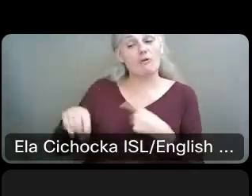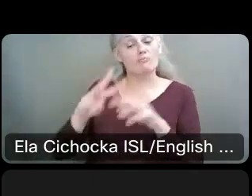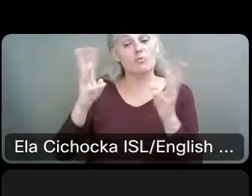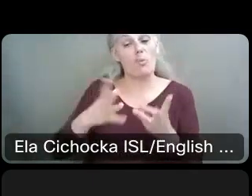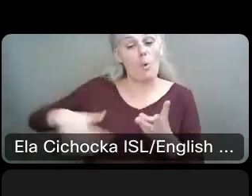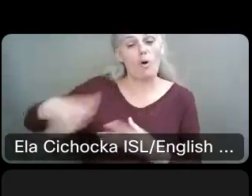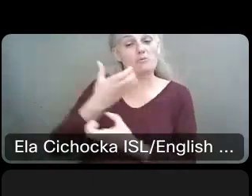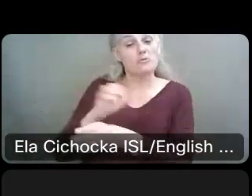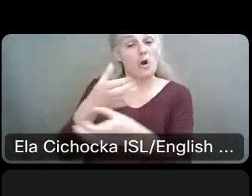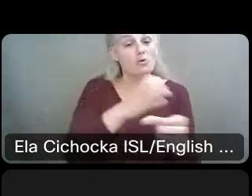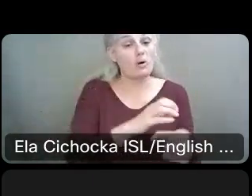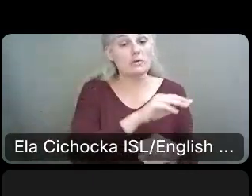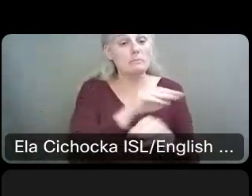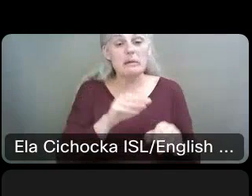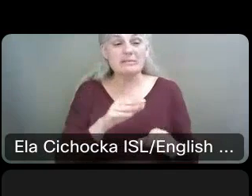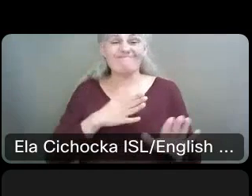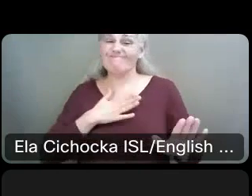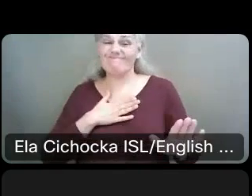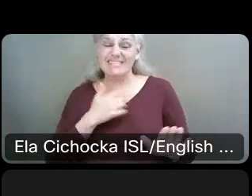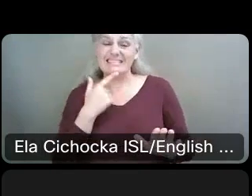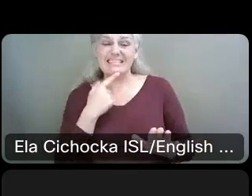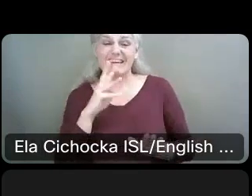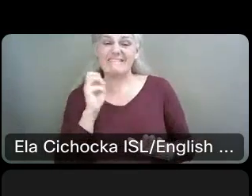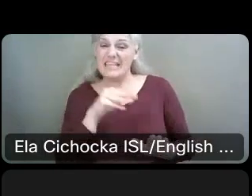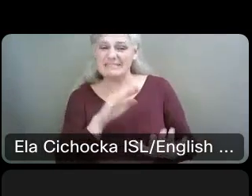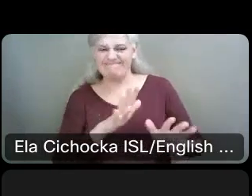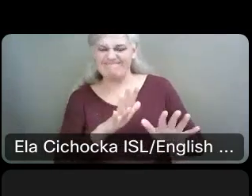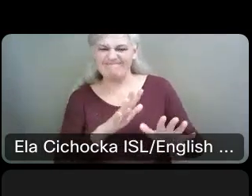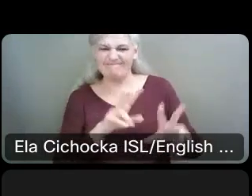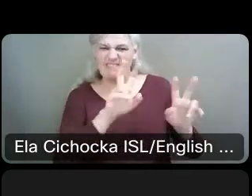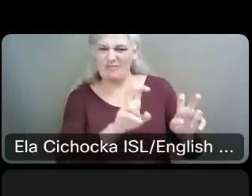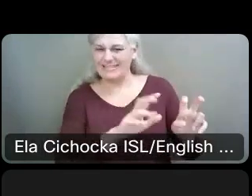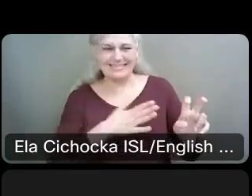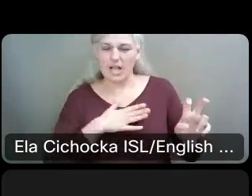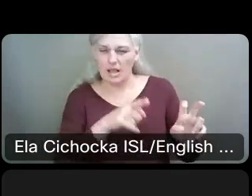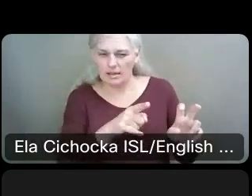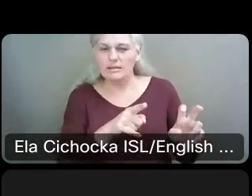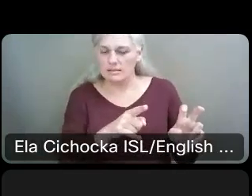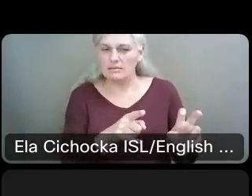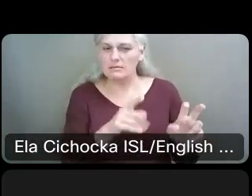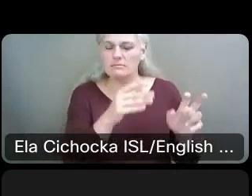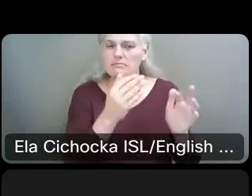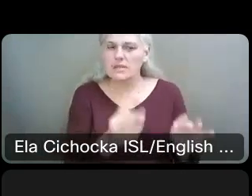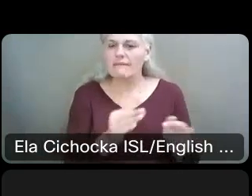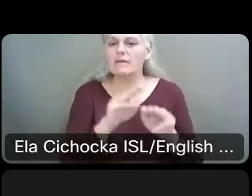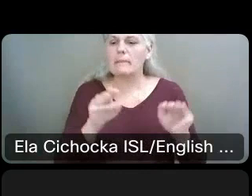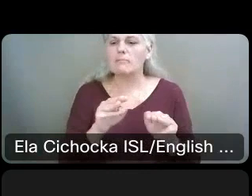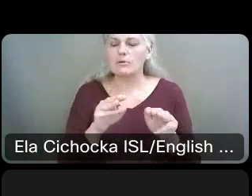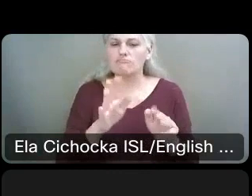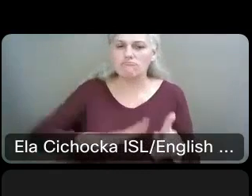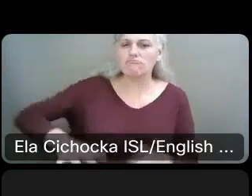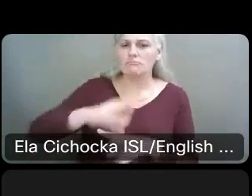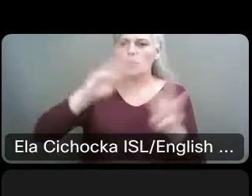that people are not mad about the term second victim. That's certainly something that people internationally